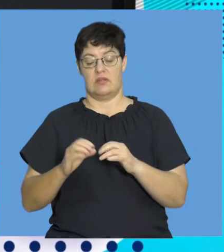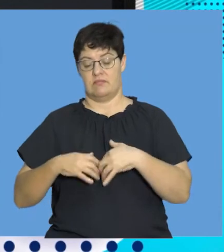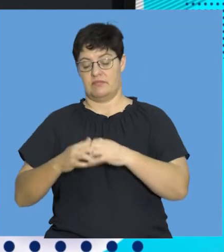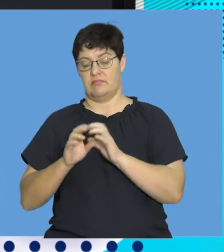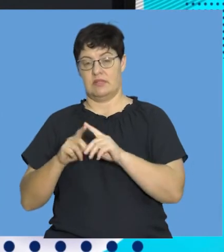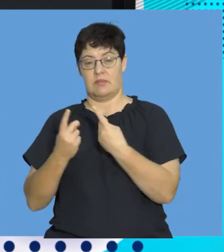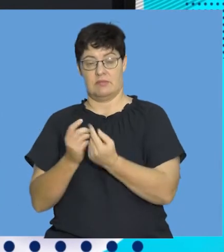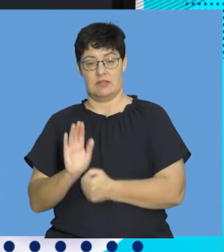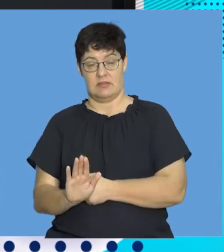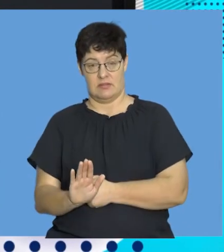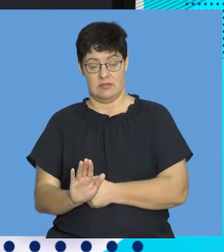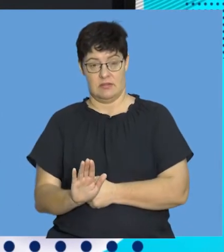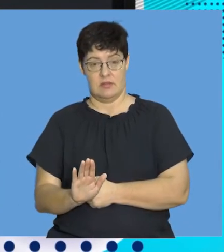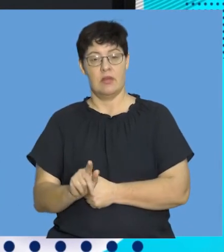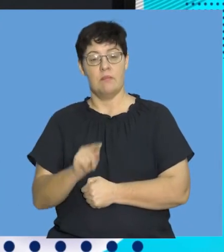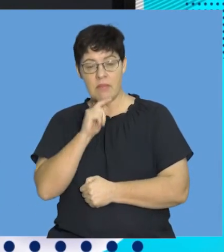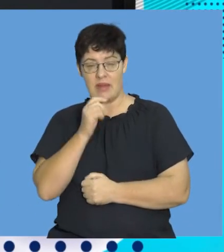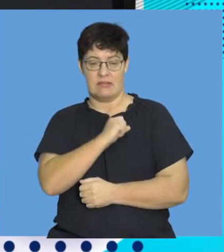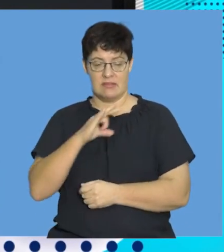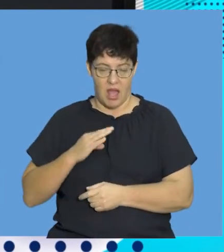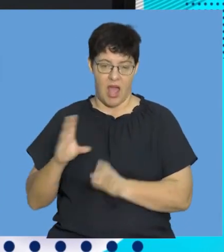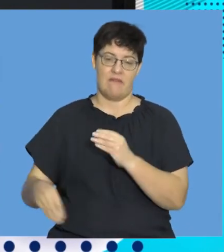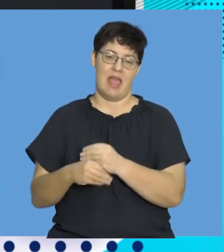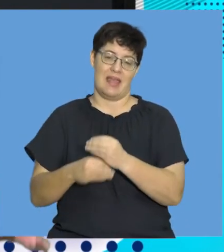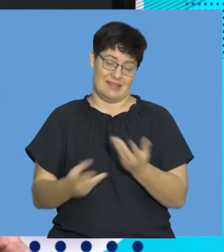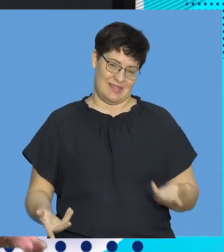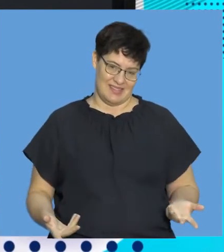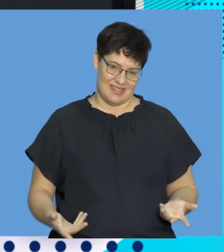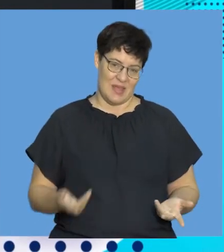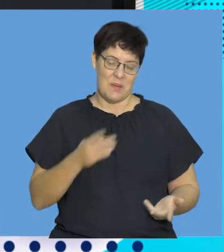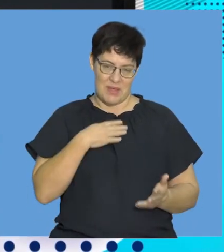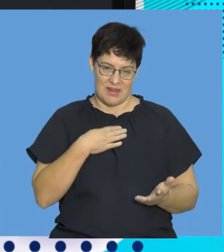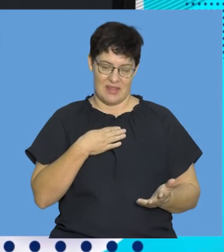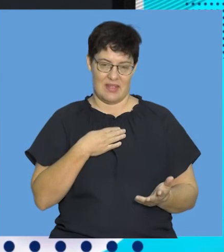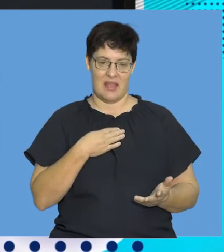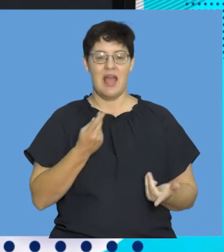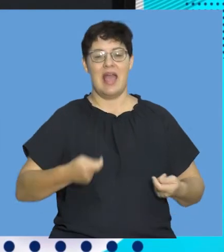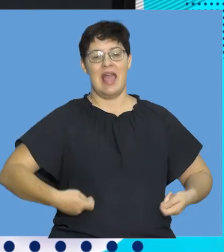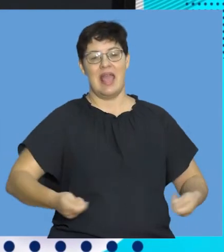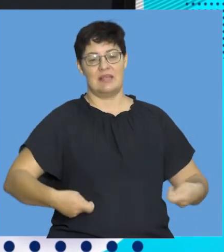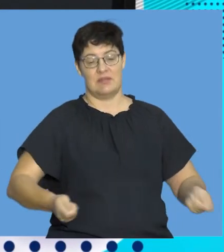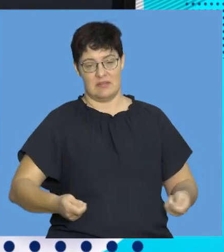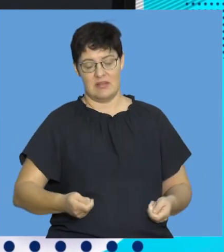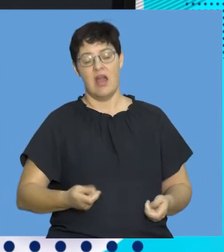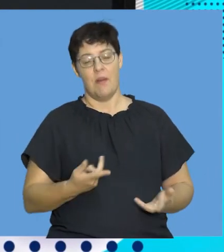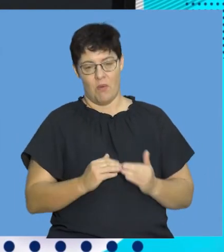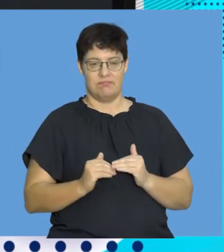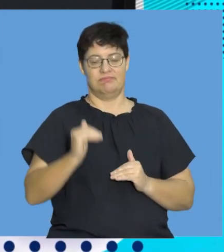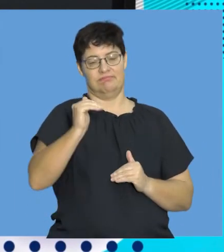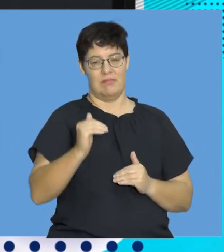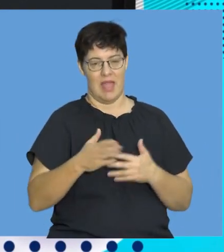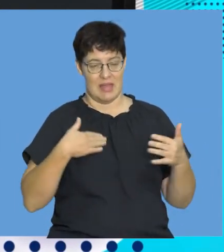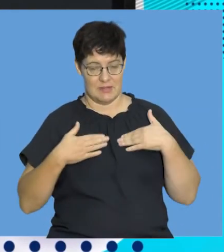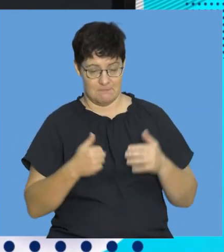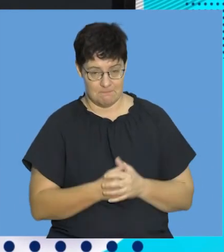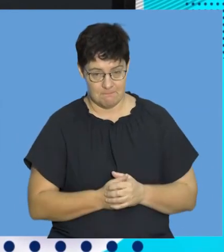department, which all obviously means more personnel and definitely an increase in your administrative